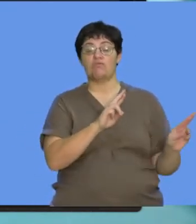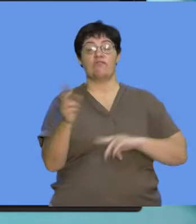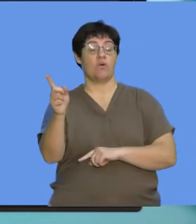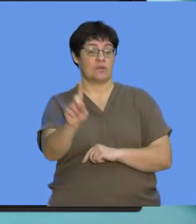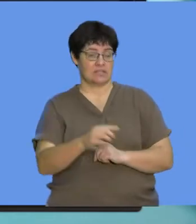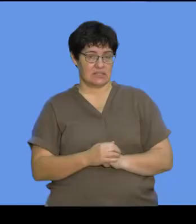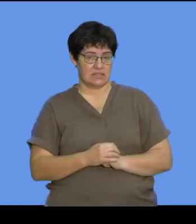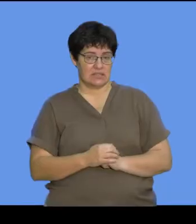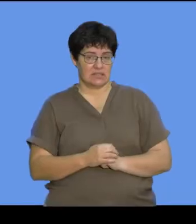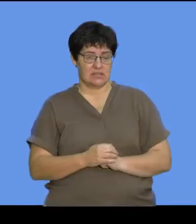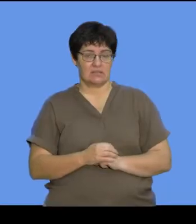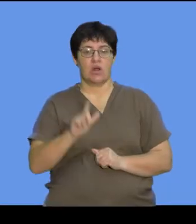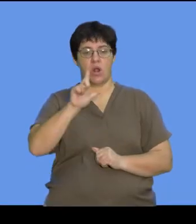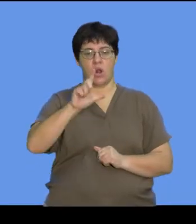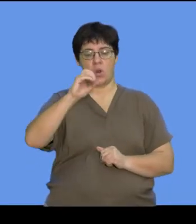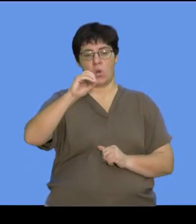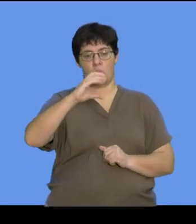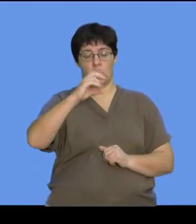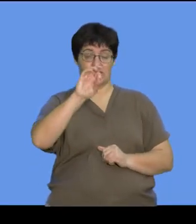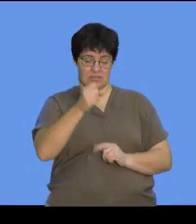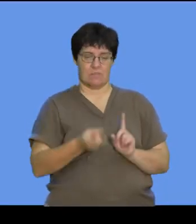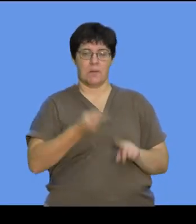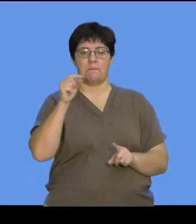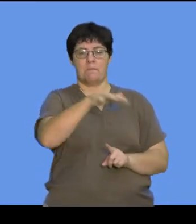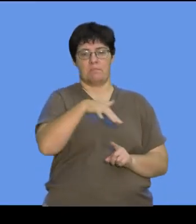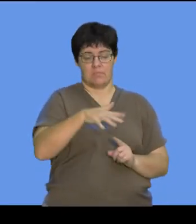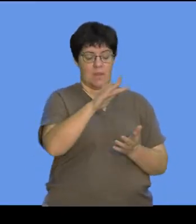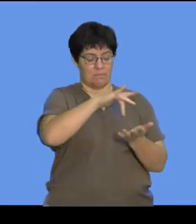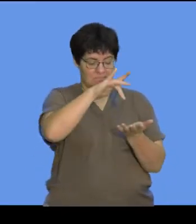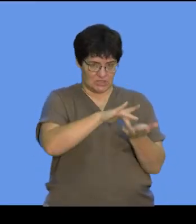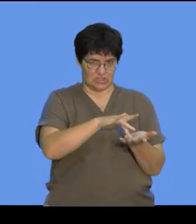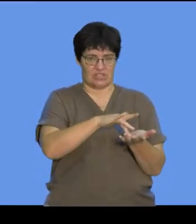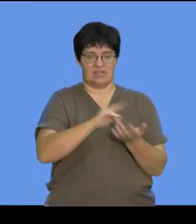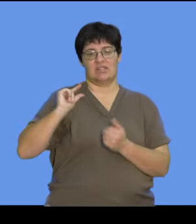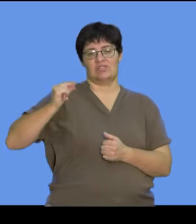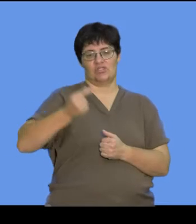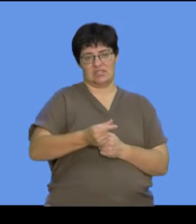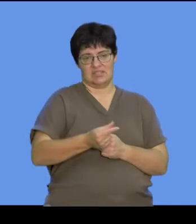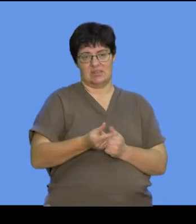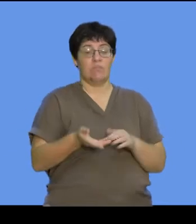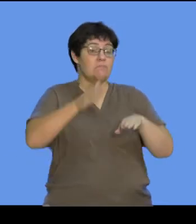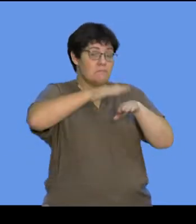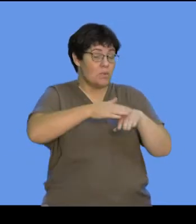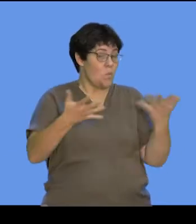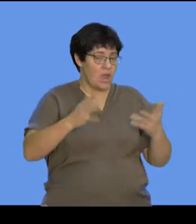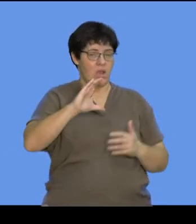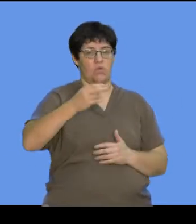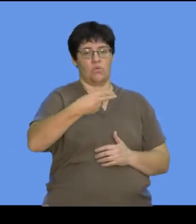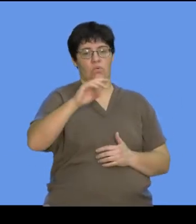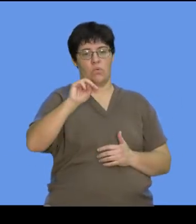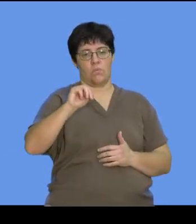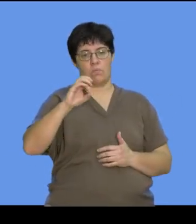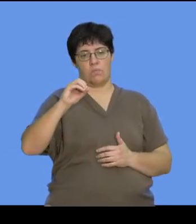is referred to as its locus. So the locus is the position of a gene on a